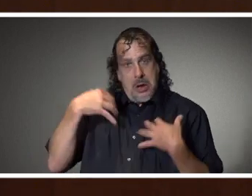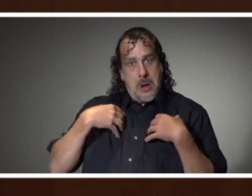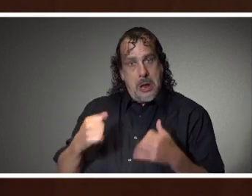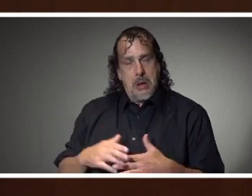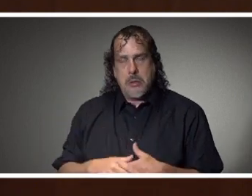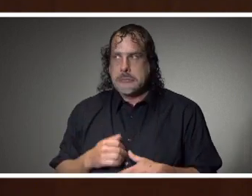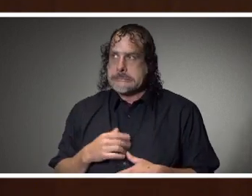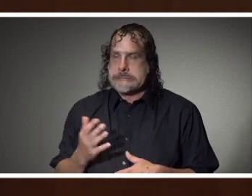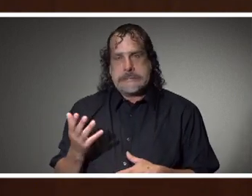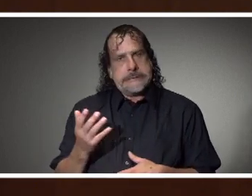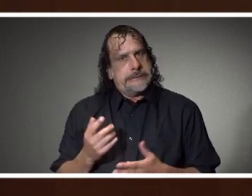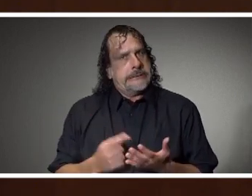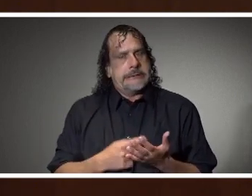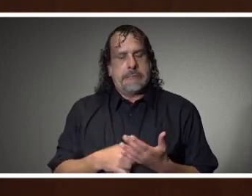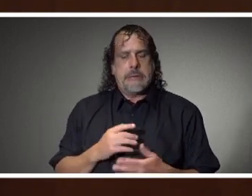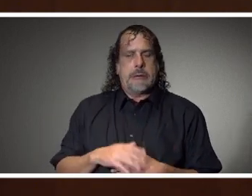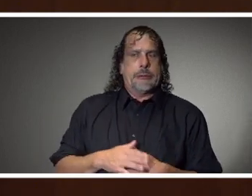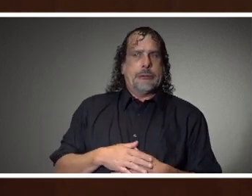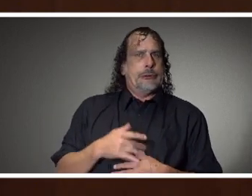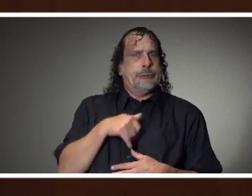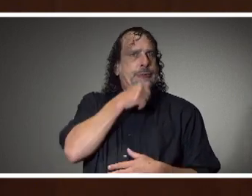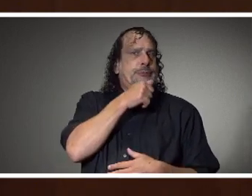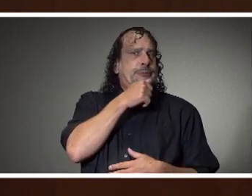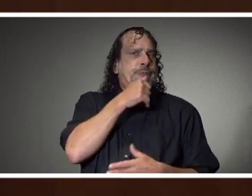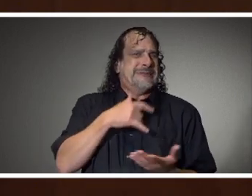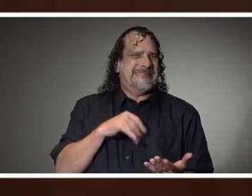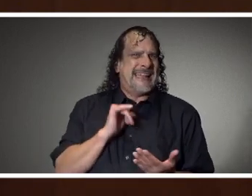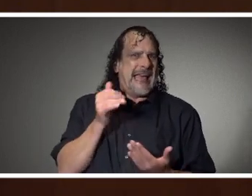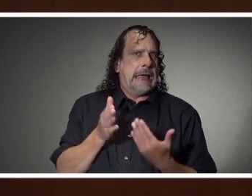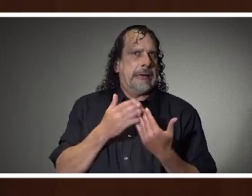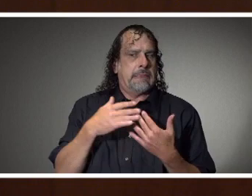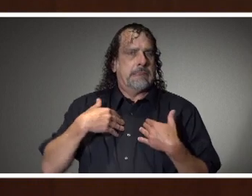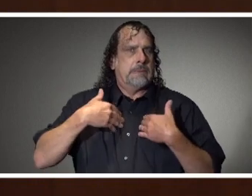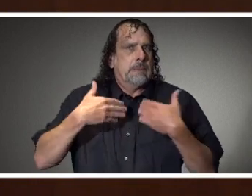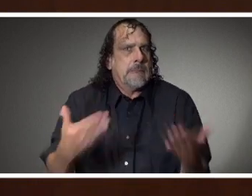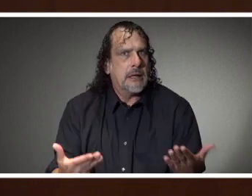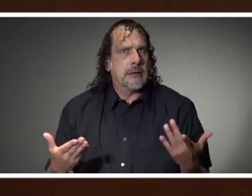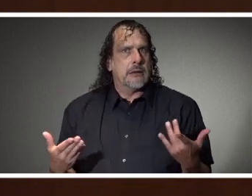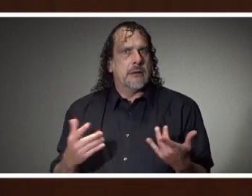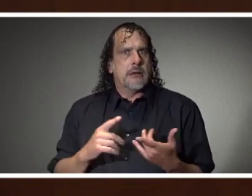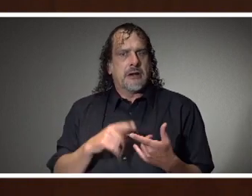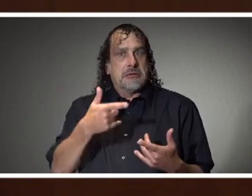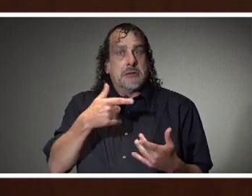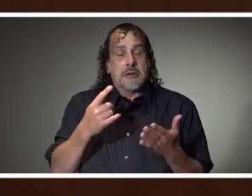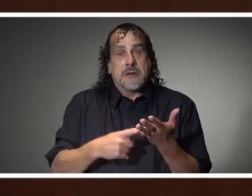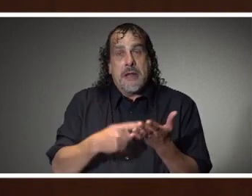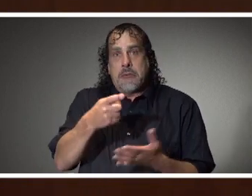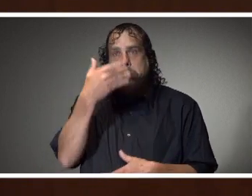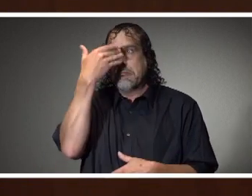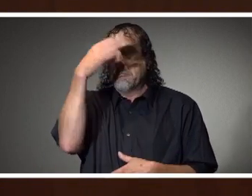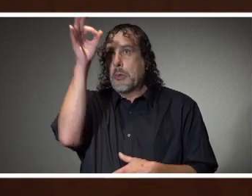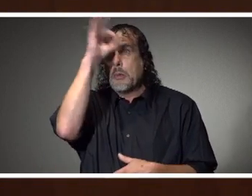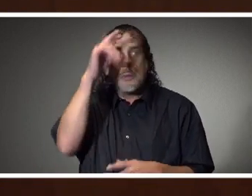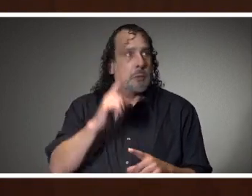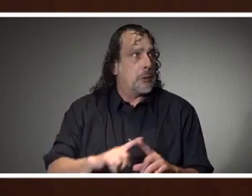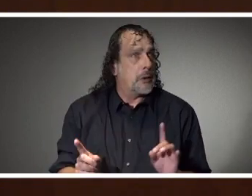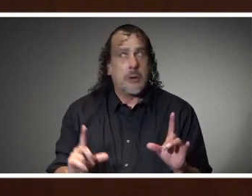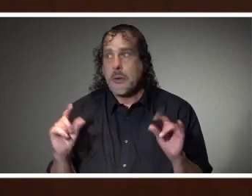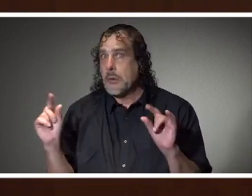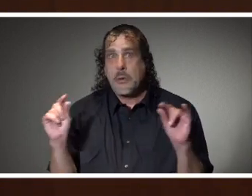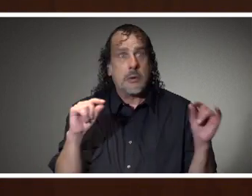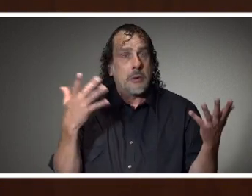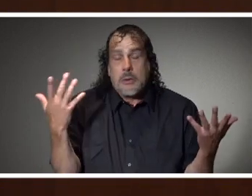health, sometimes it's not quite as easy. And that may be also because you don't know where to go. You know, Mississippians are